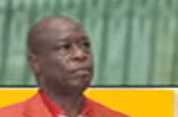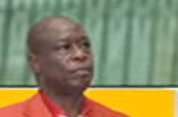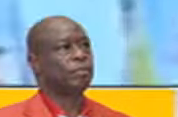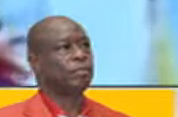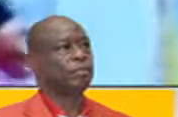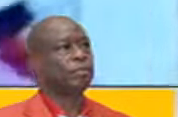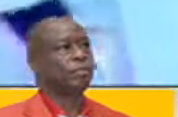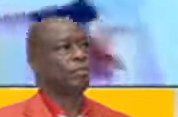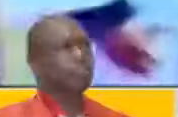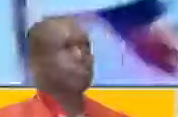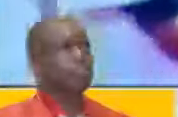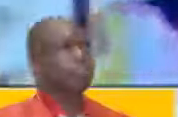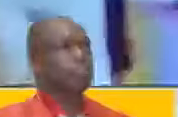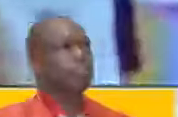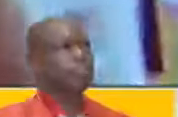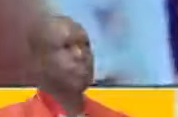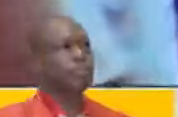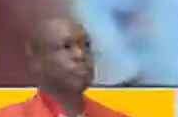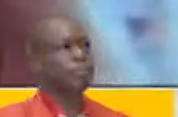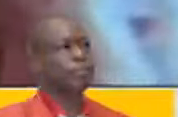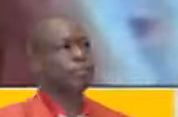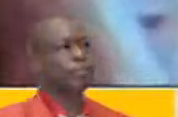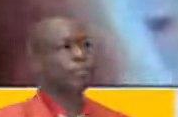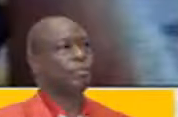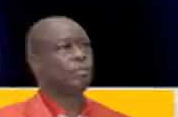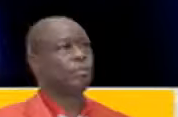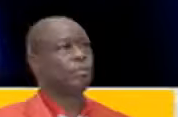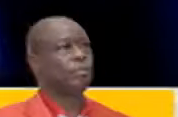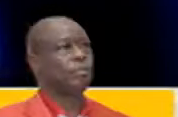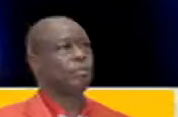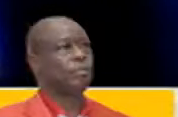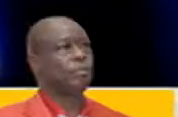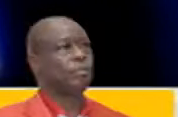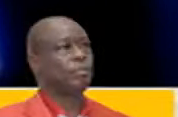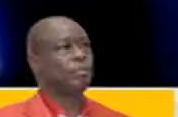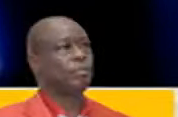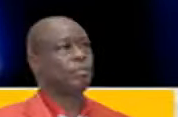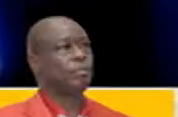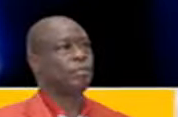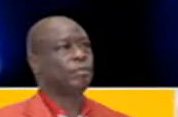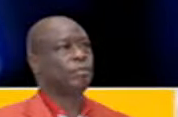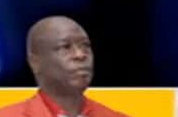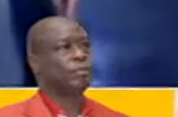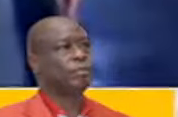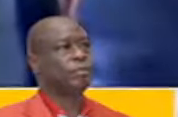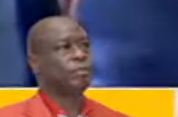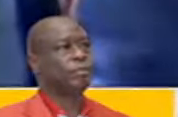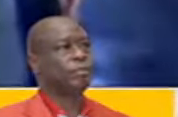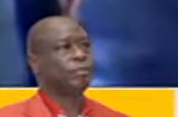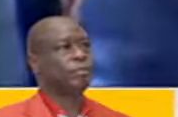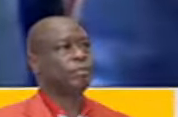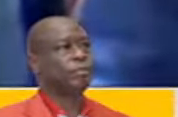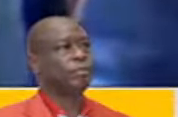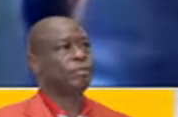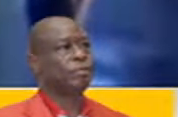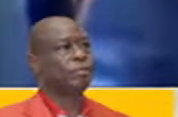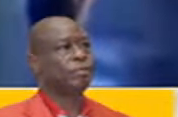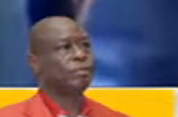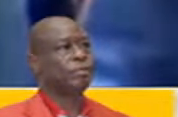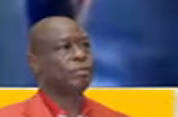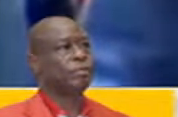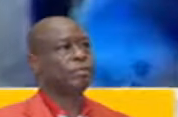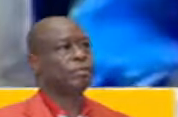office, the Kenya Kwanza administration, through Deputy President Rigathi Gachagua, has taken the challenge, with the